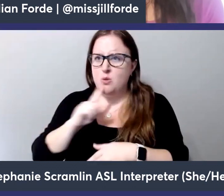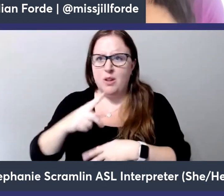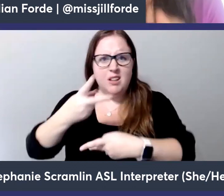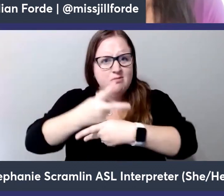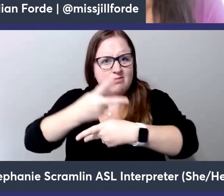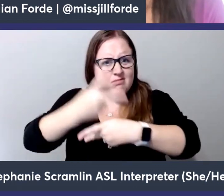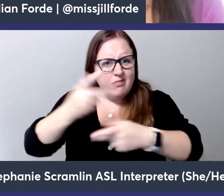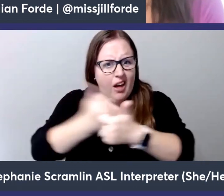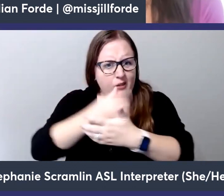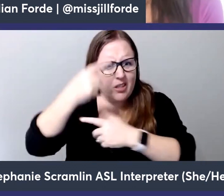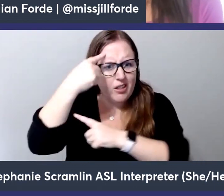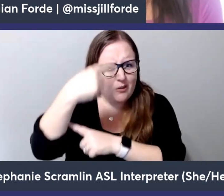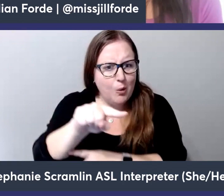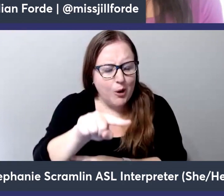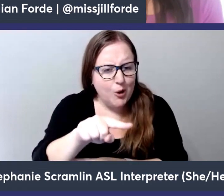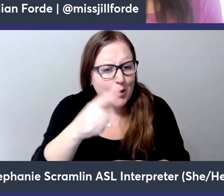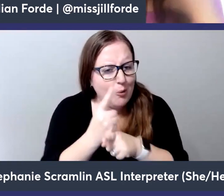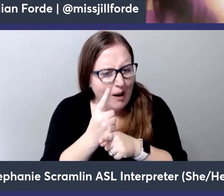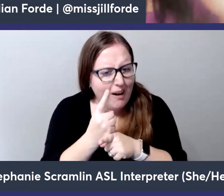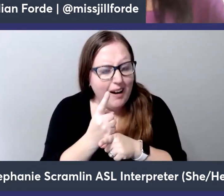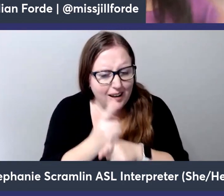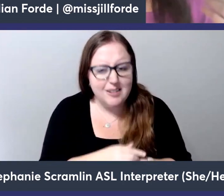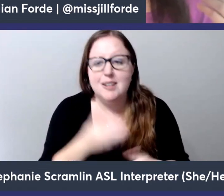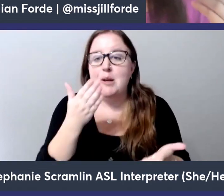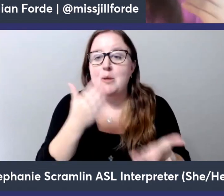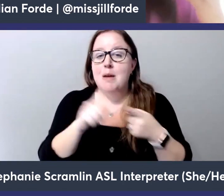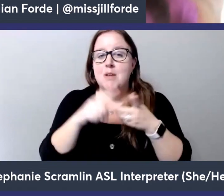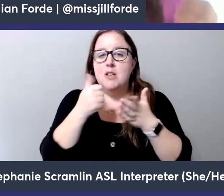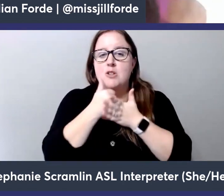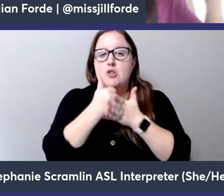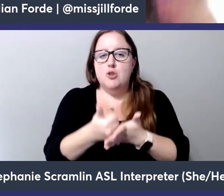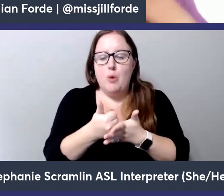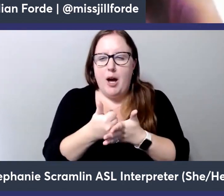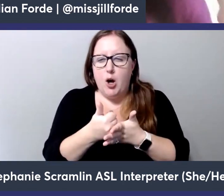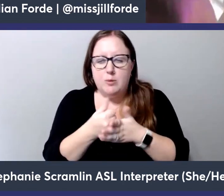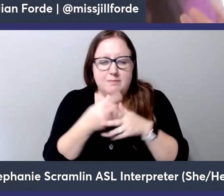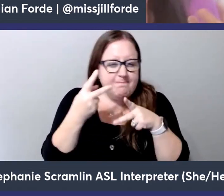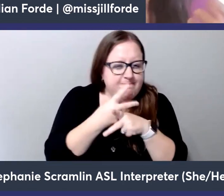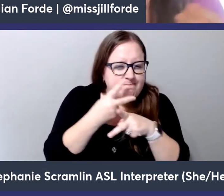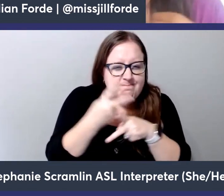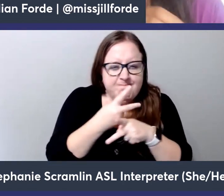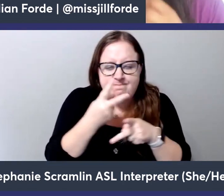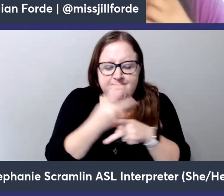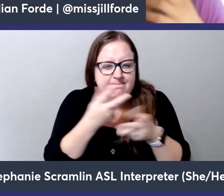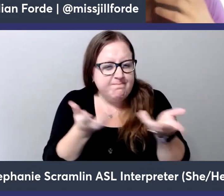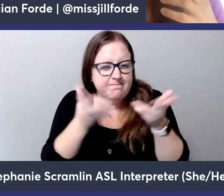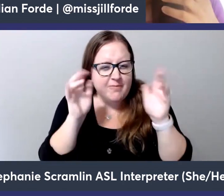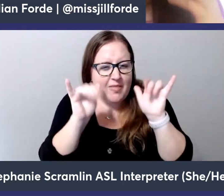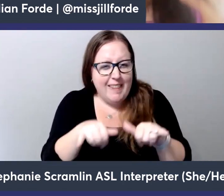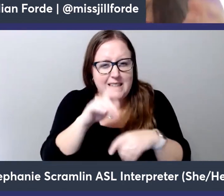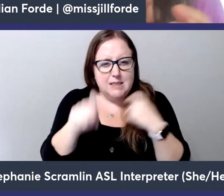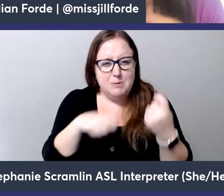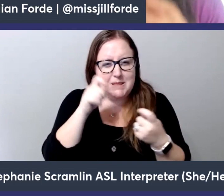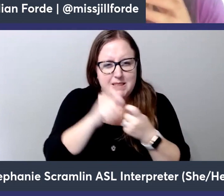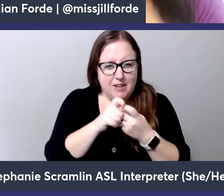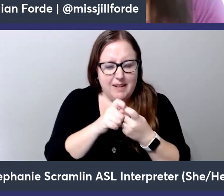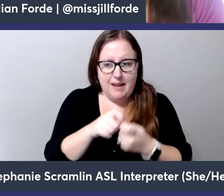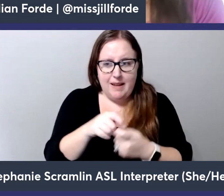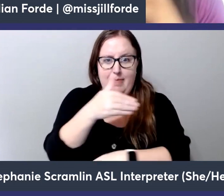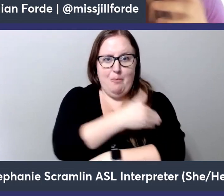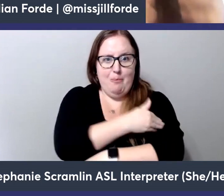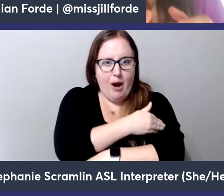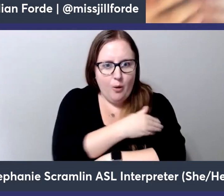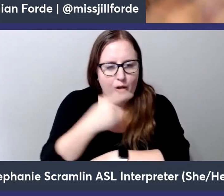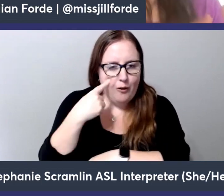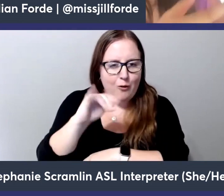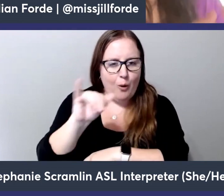takes so much of the work out of it. And I think maybe to help like wrap everyone's head around like the power of how